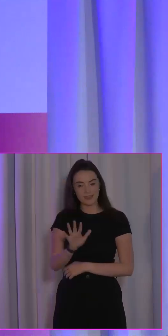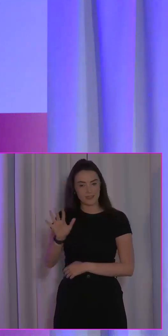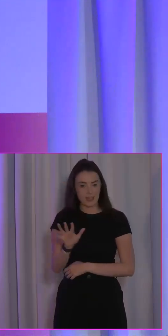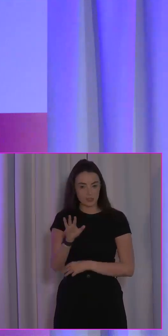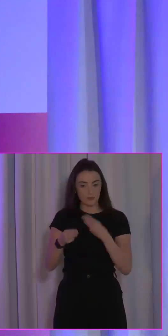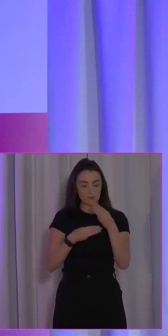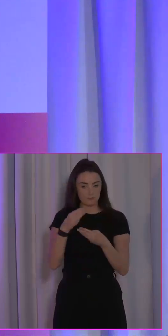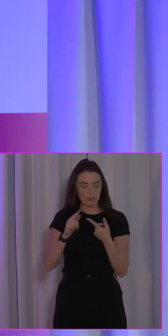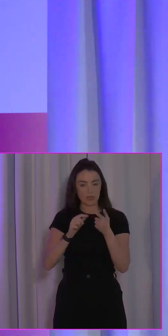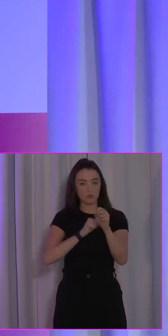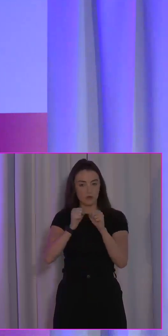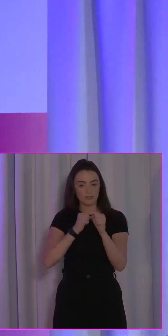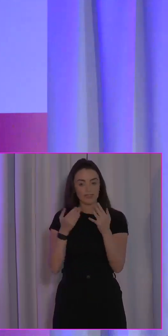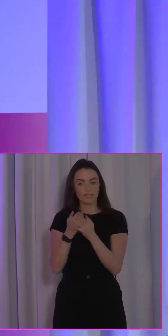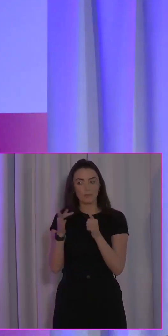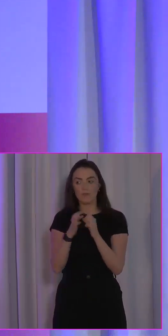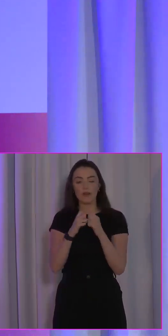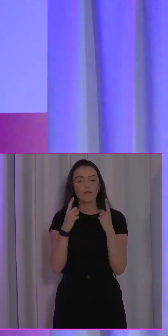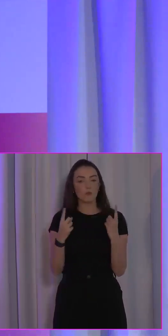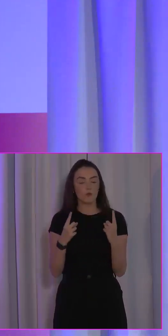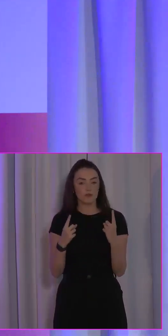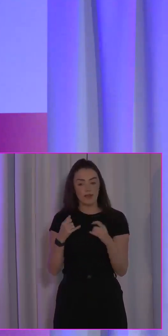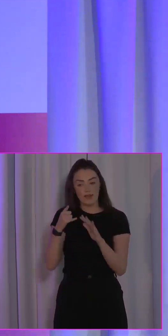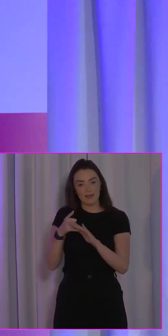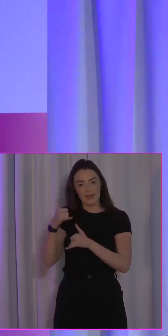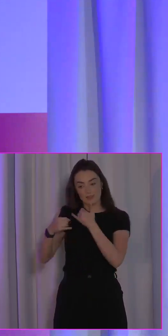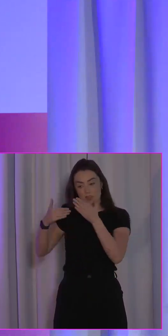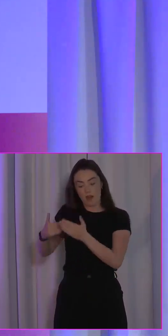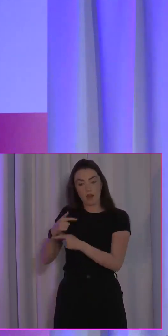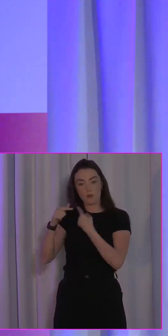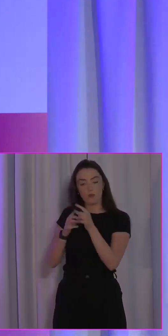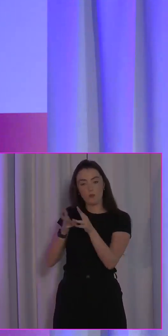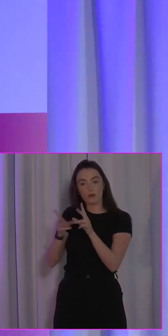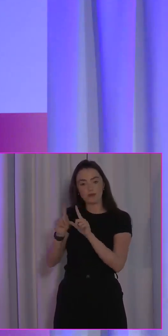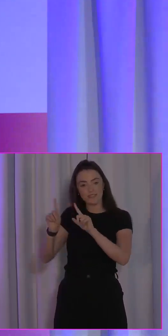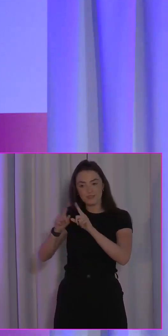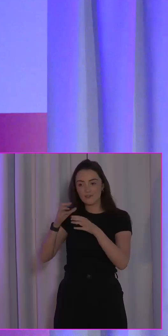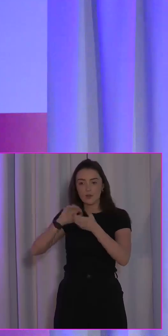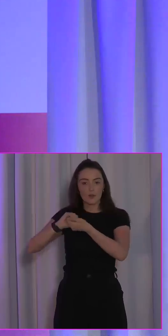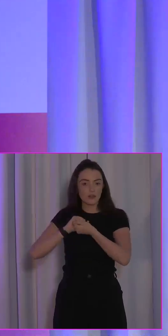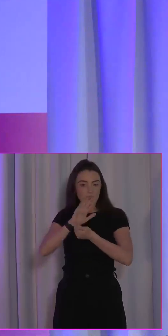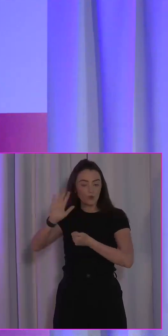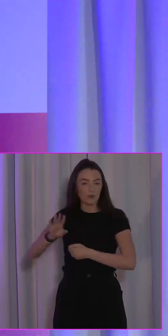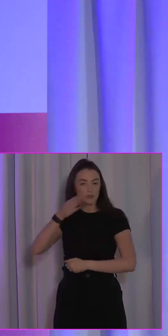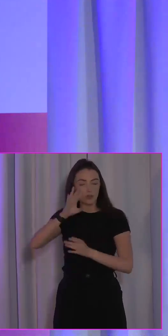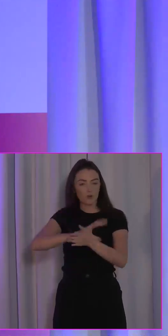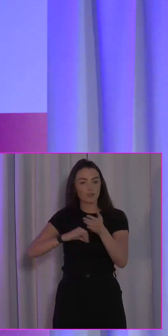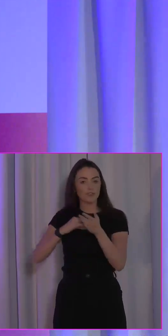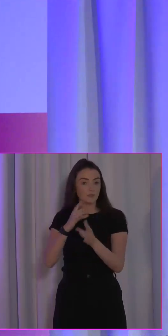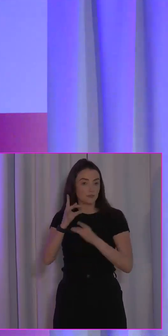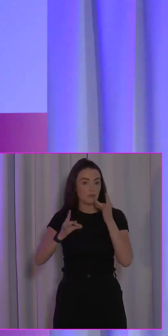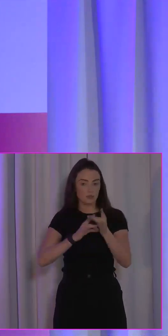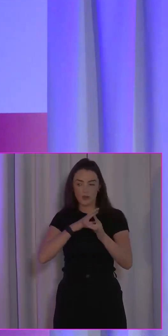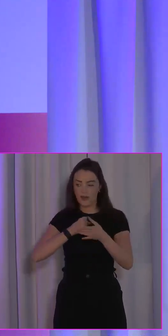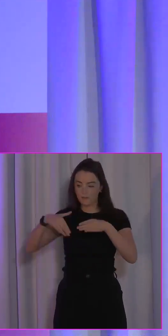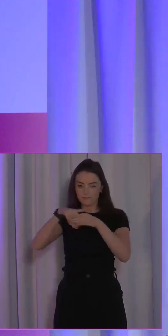services are accessible to all. And over the past year, we have been working with a number of our colleagues across the organisation to embed